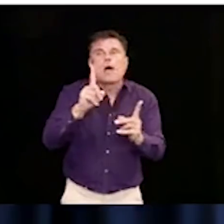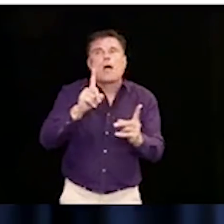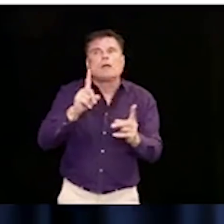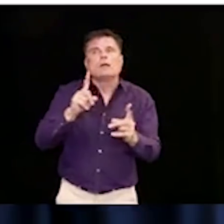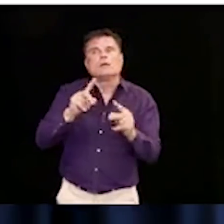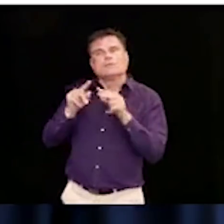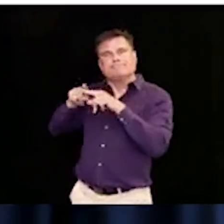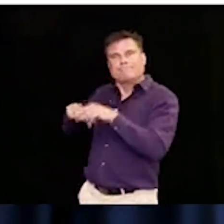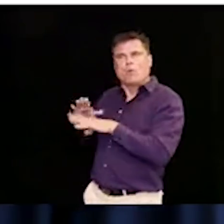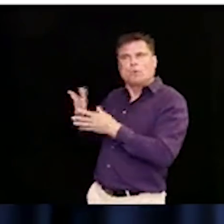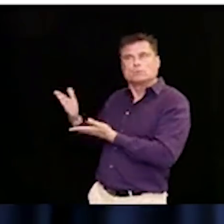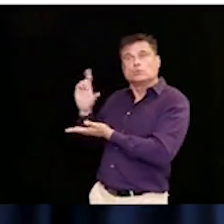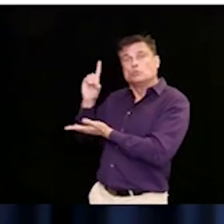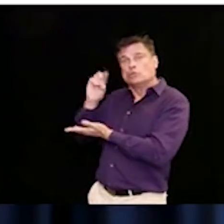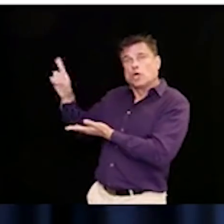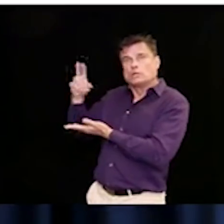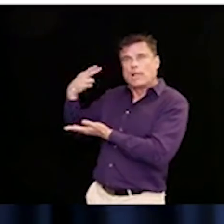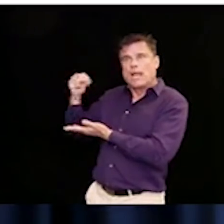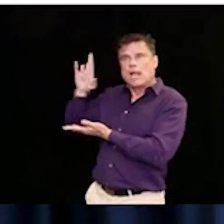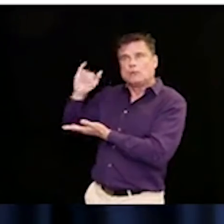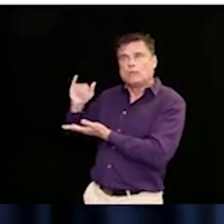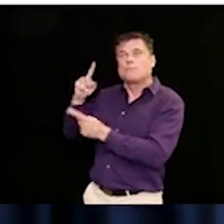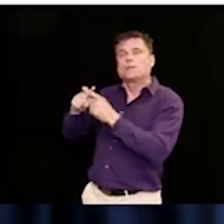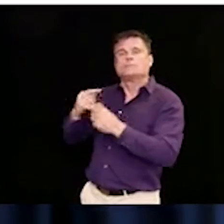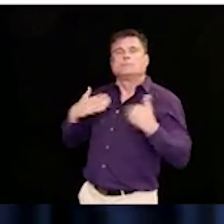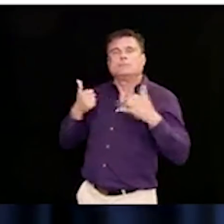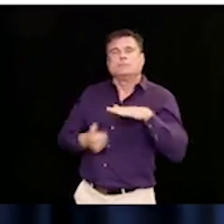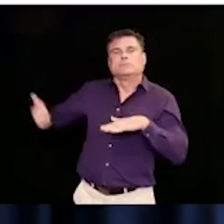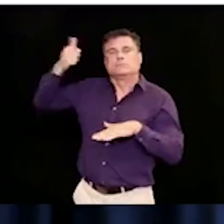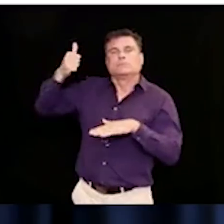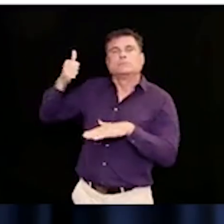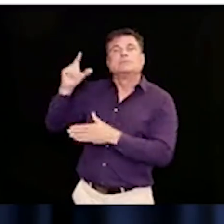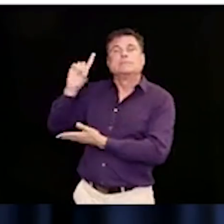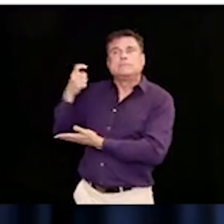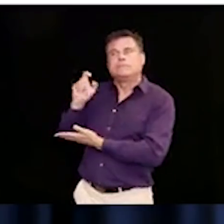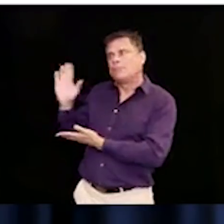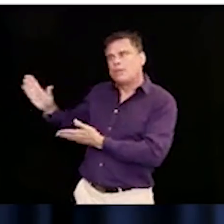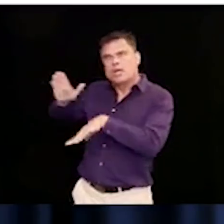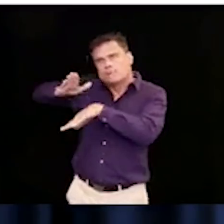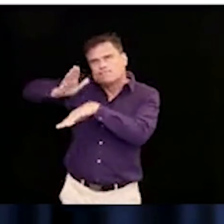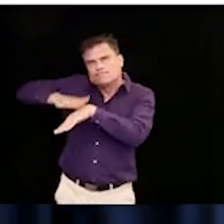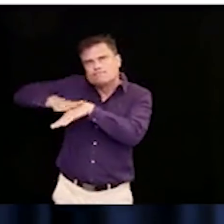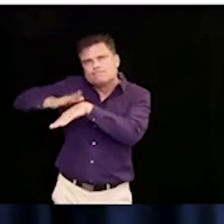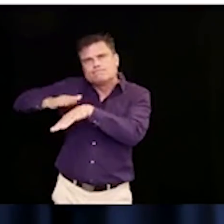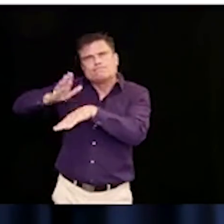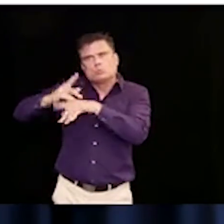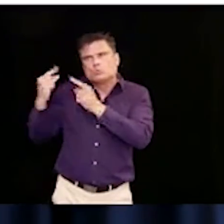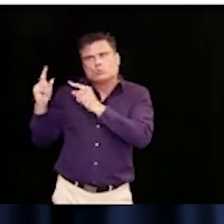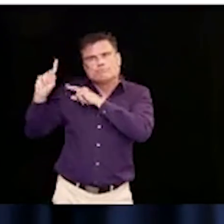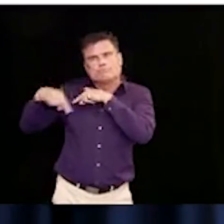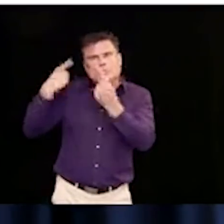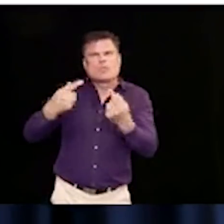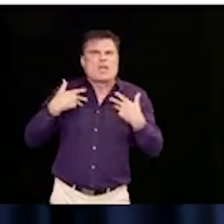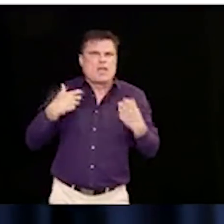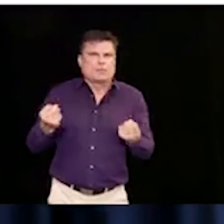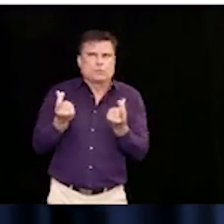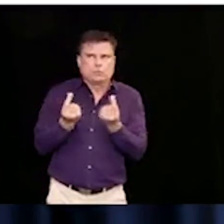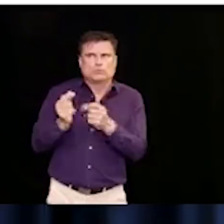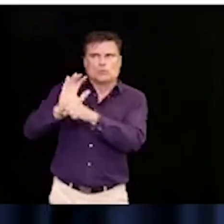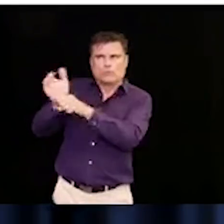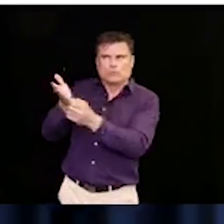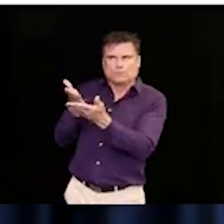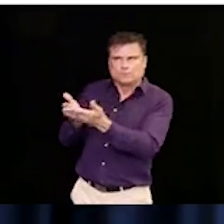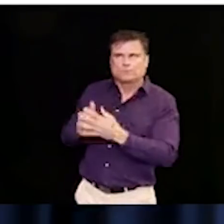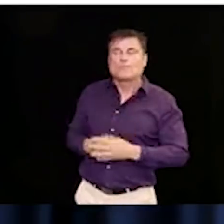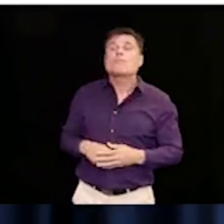advice of Dr. Bonnie Henry and Minister Adrian Dix. So in a moment, I'm going to take you through what we think is